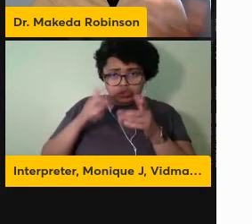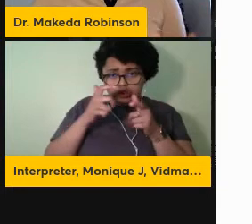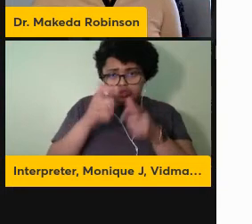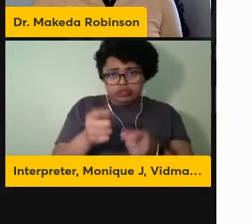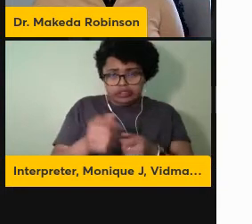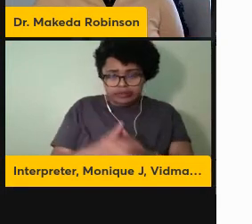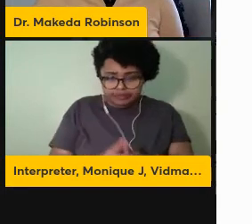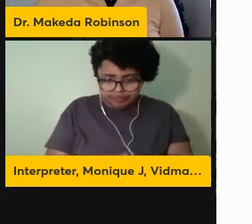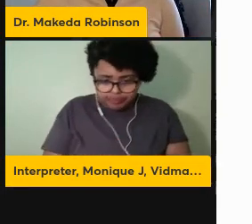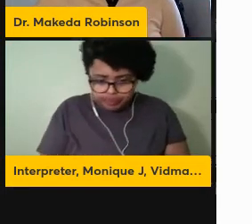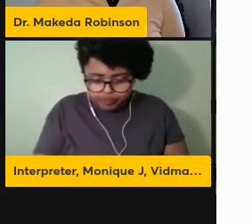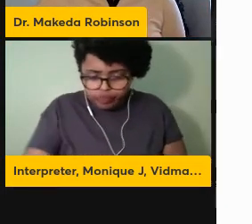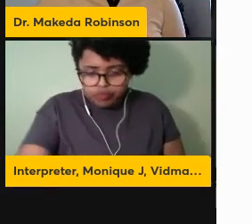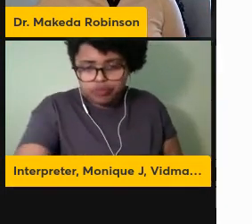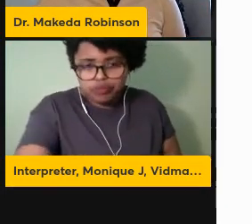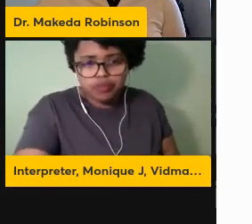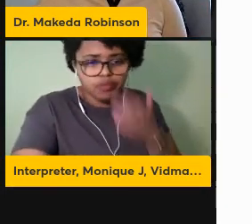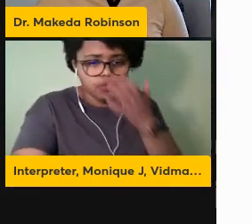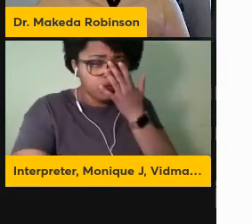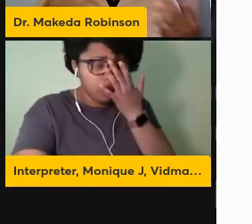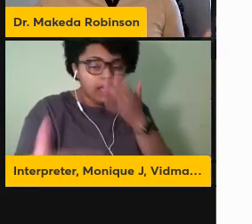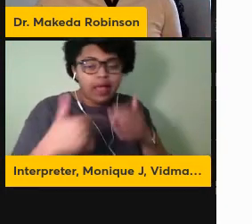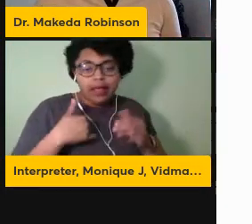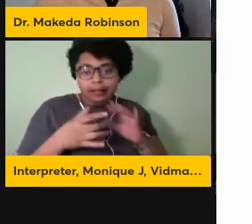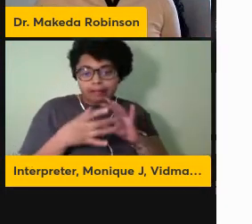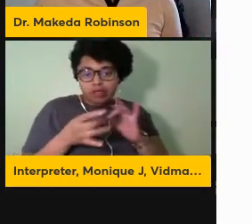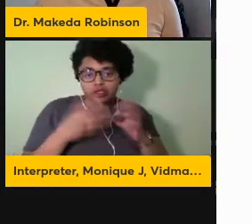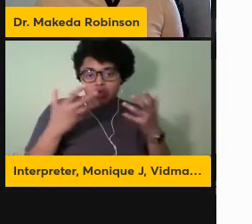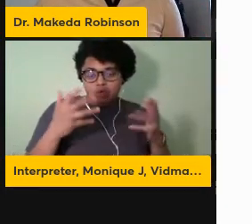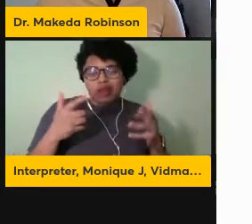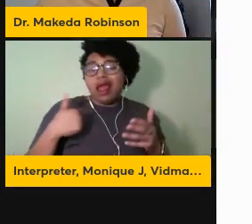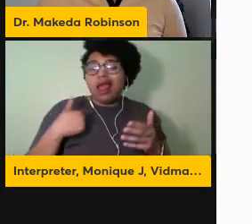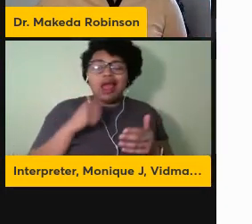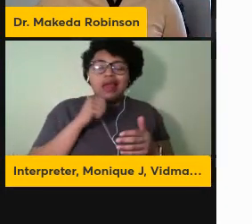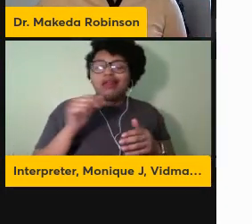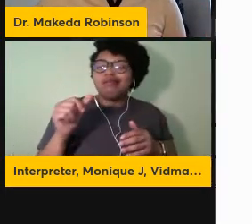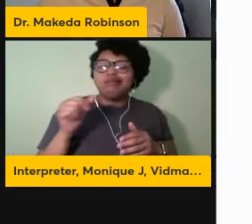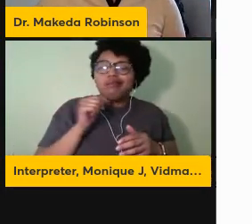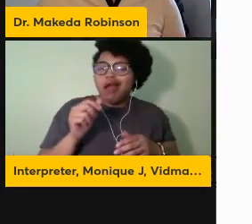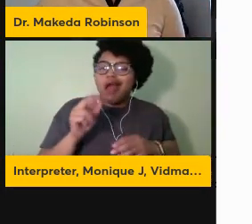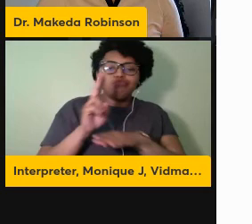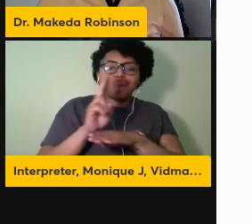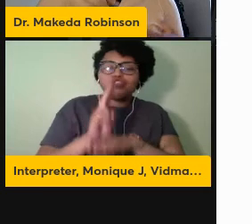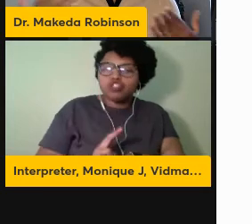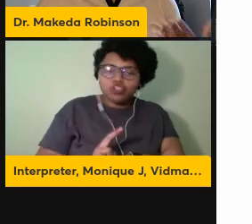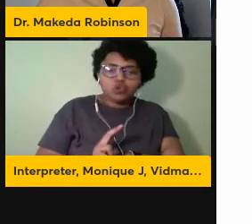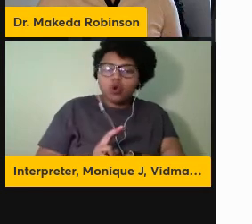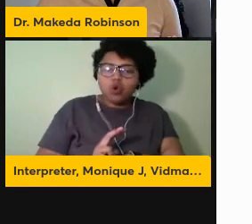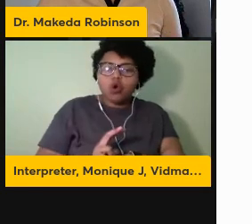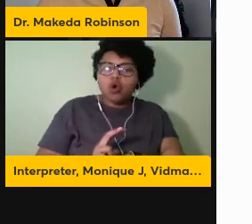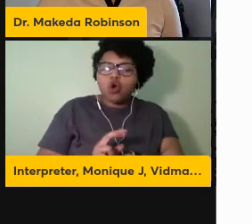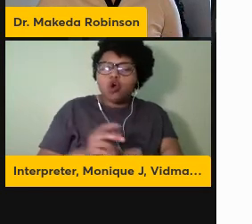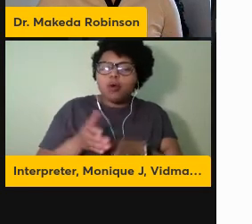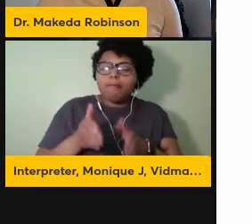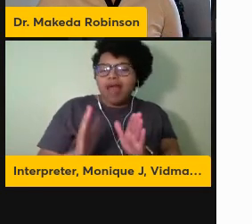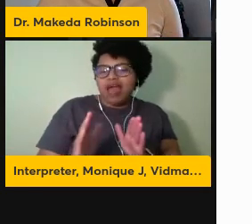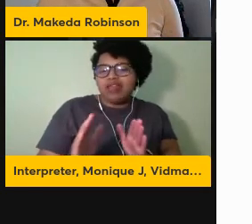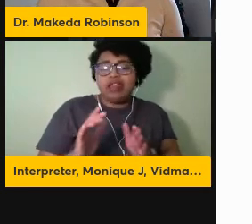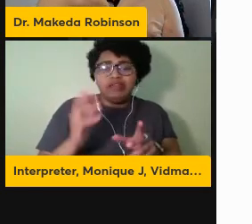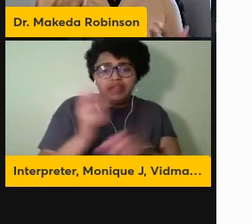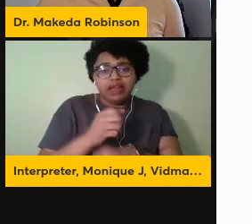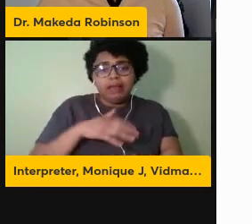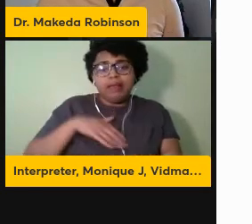And so, as you mentioned, so I had a non-traditional path to becoming an MD PhD. So I completed all of my clinical